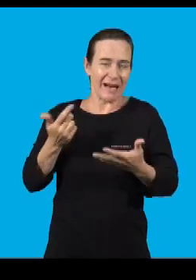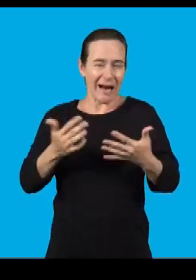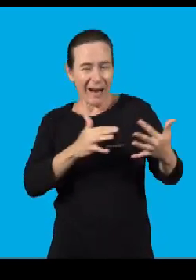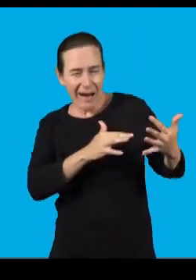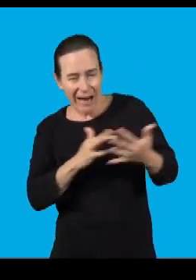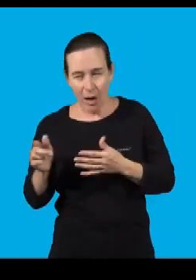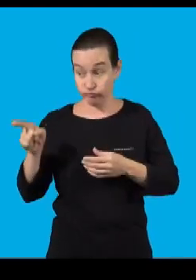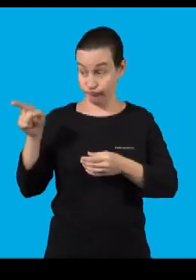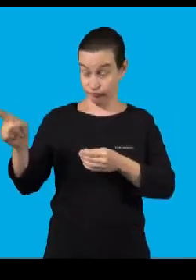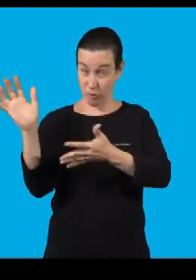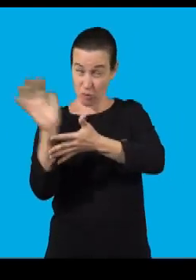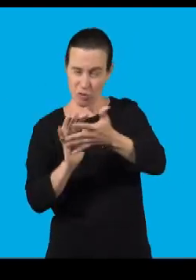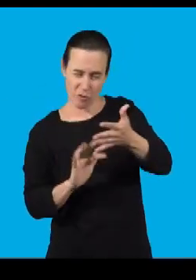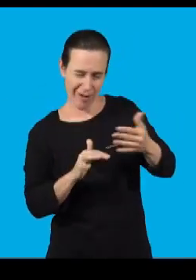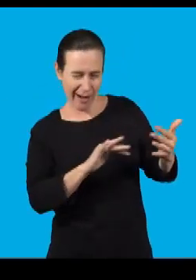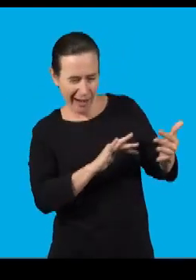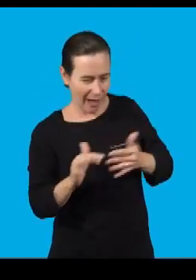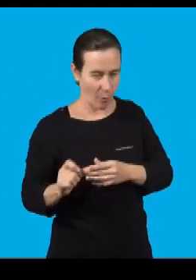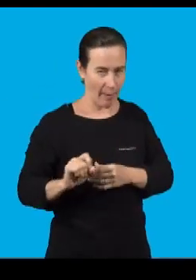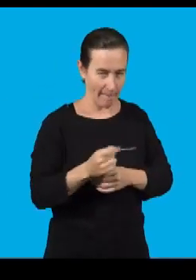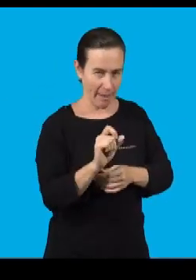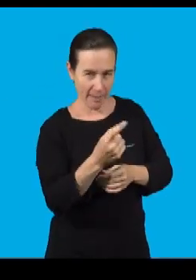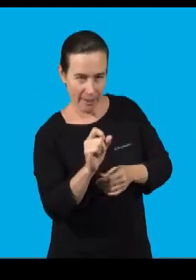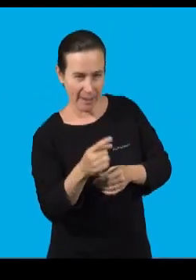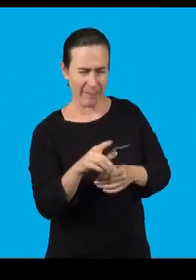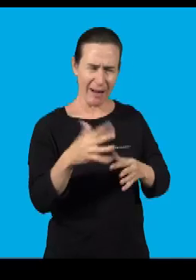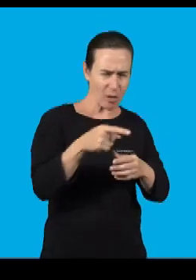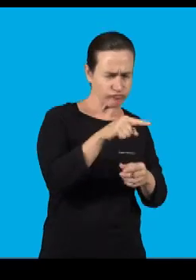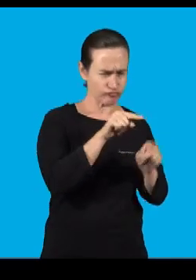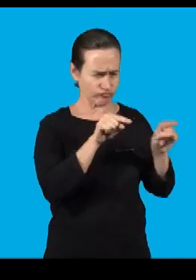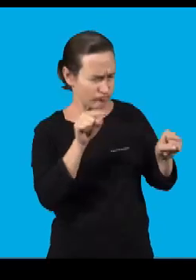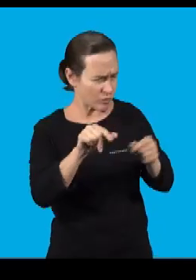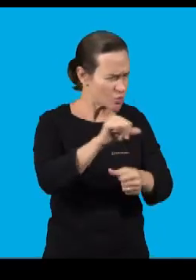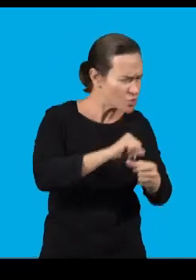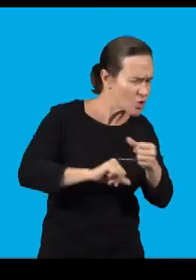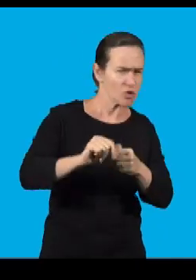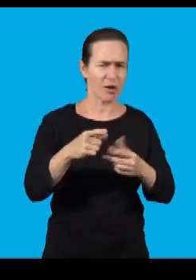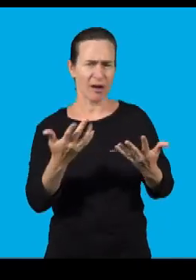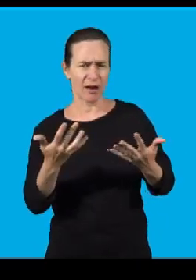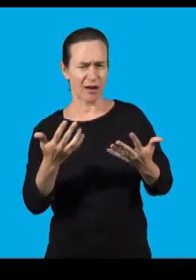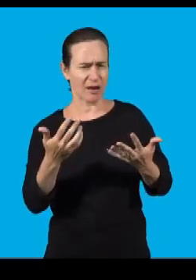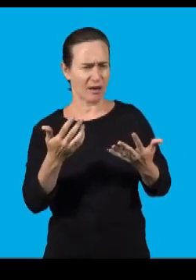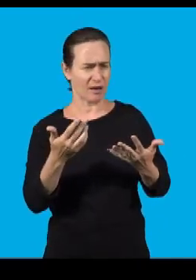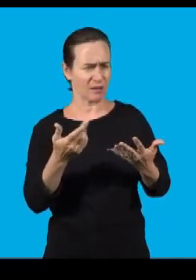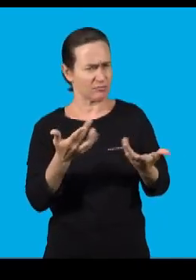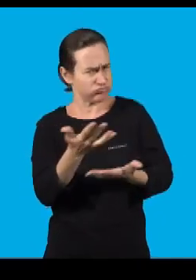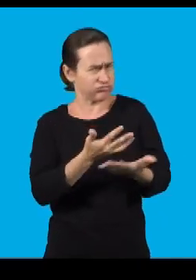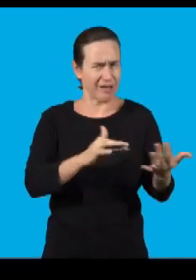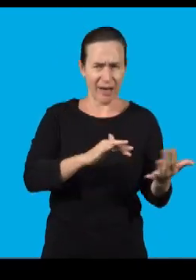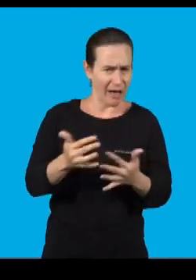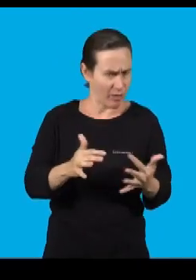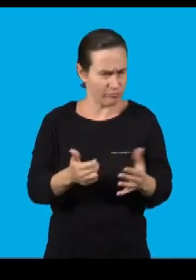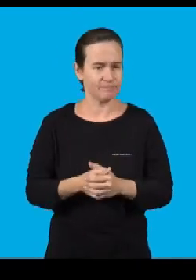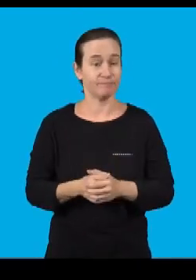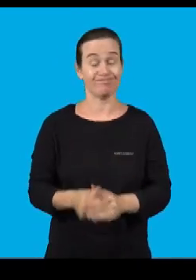going to develop his story. So look closely at the interaction, all right? And how the characters relate to each